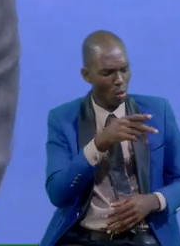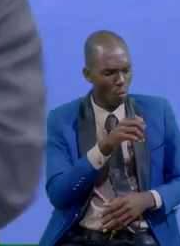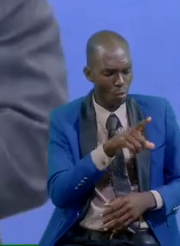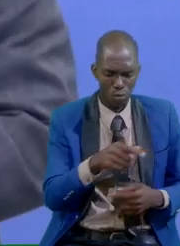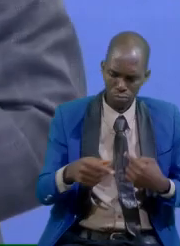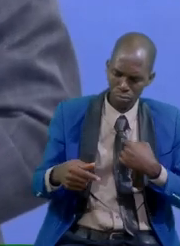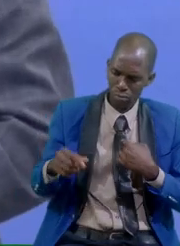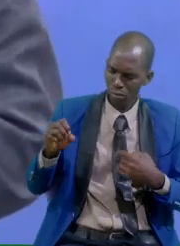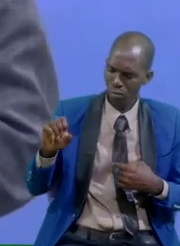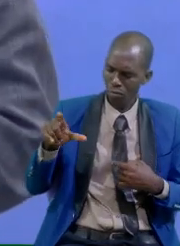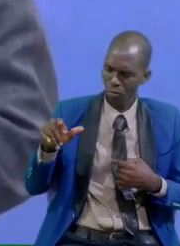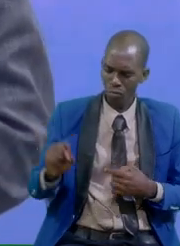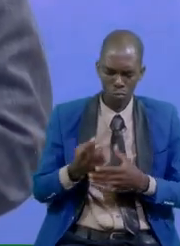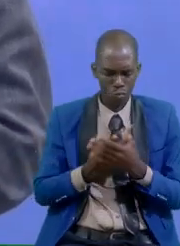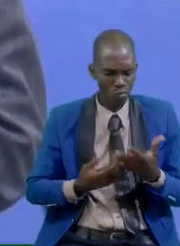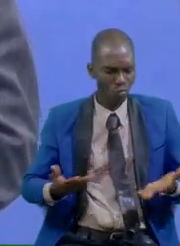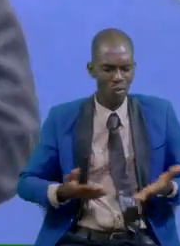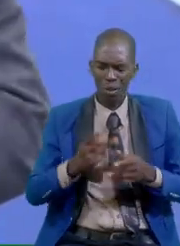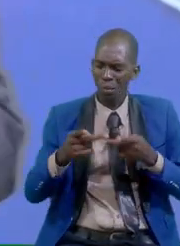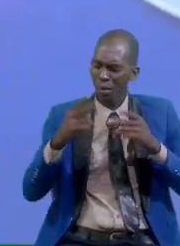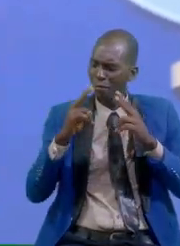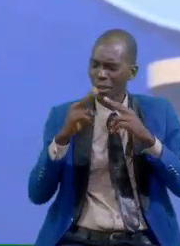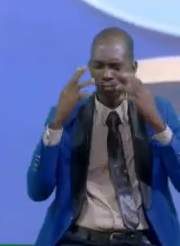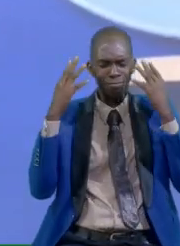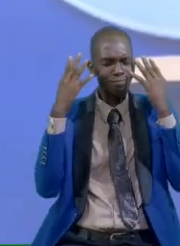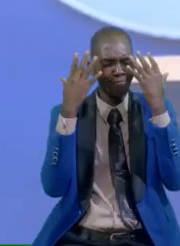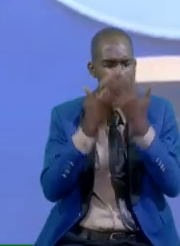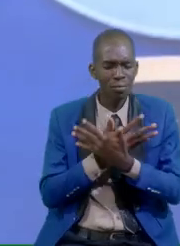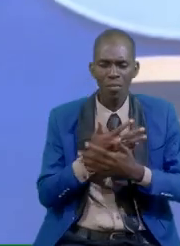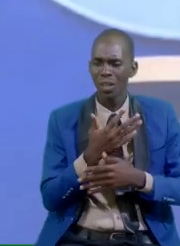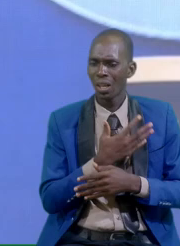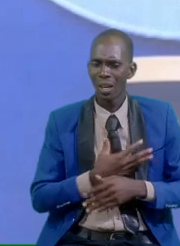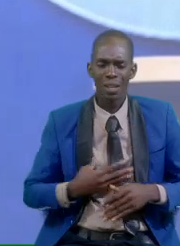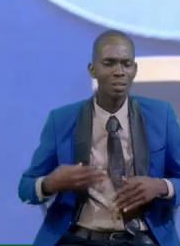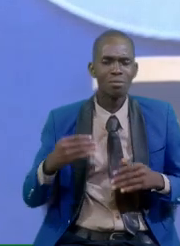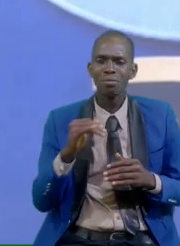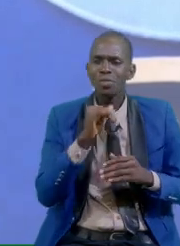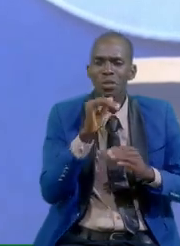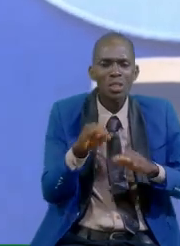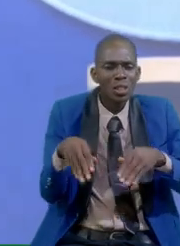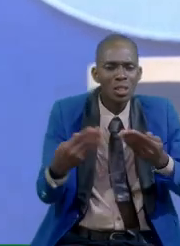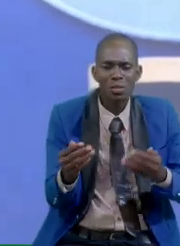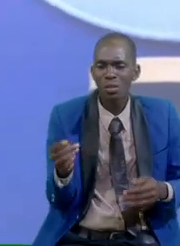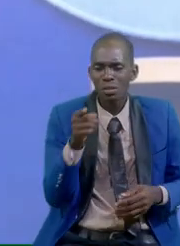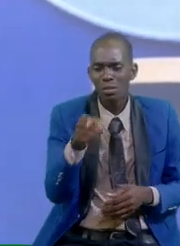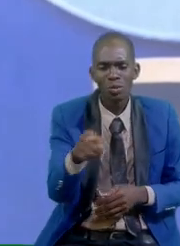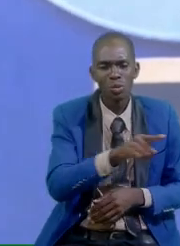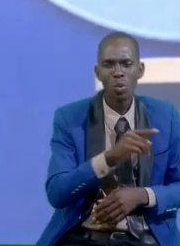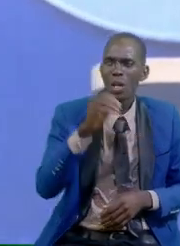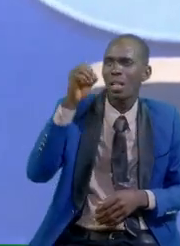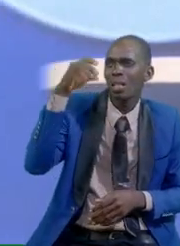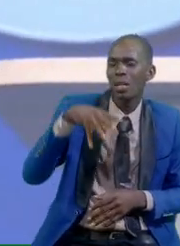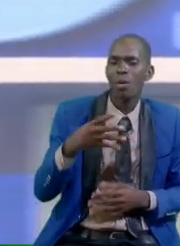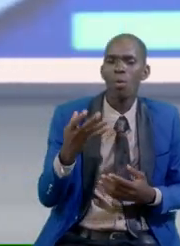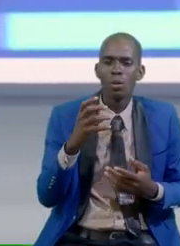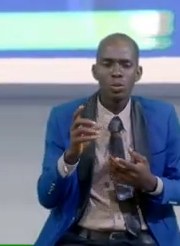and the place is so dark, and they didn't give them any light. They want to treat them